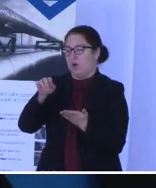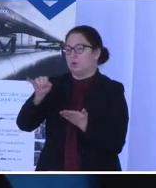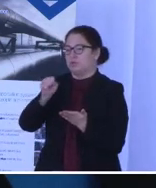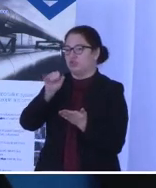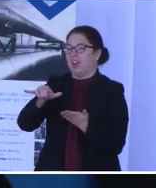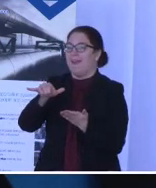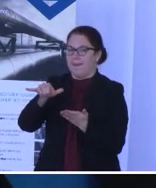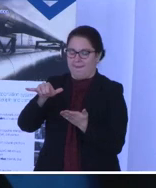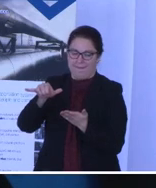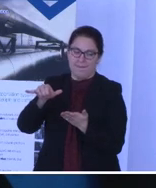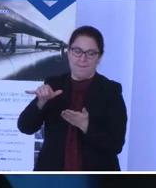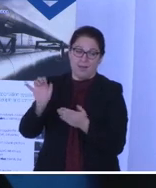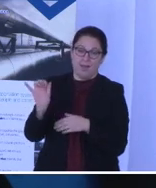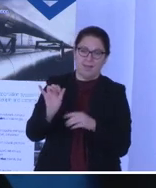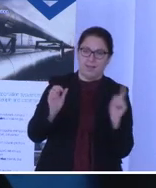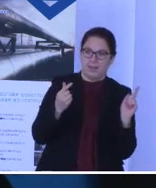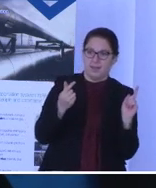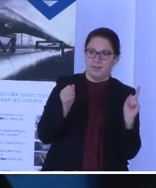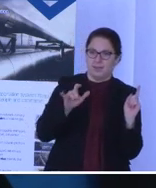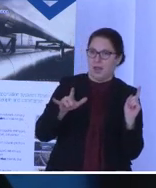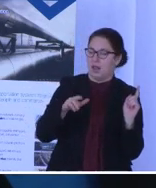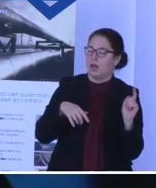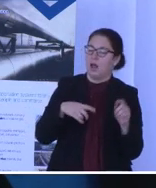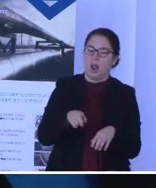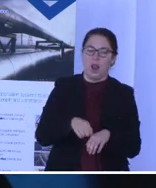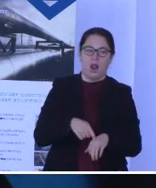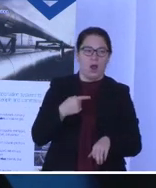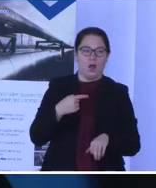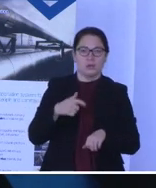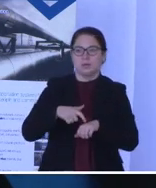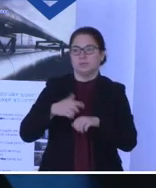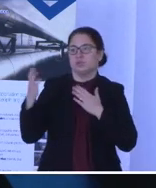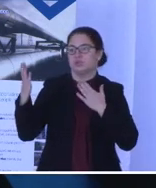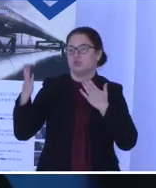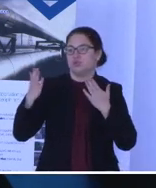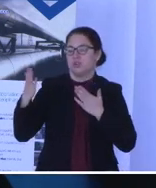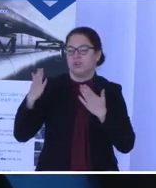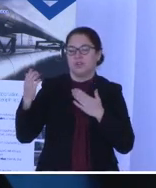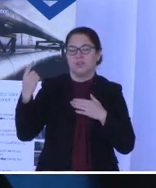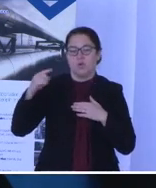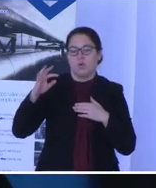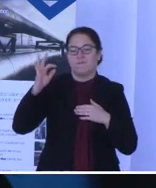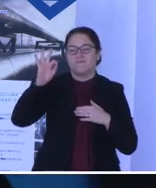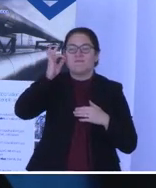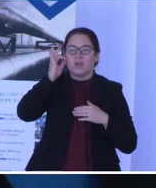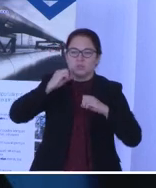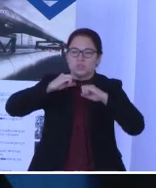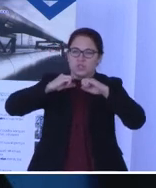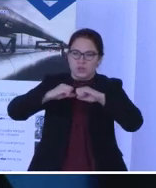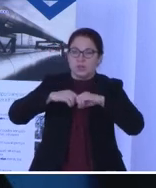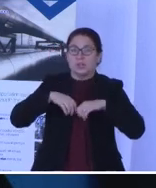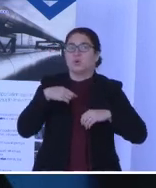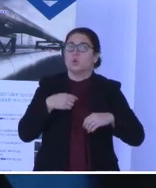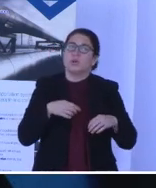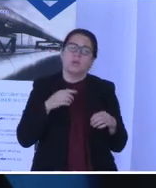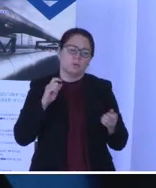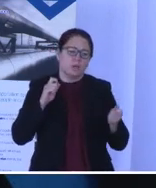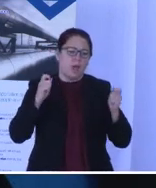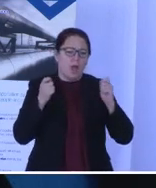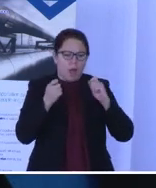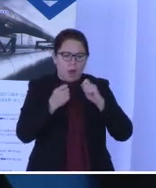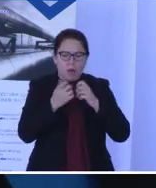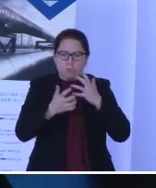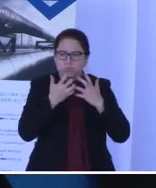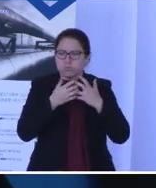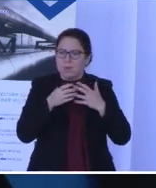like Gail, was one of our original and longest-serving federal security directors. He was a dynamic, hands-on leader, committed to the success of